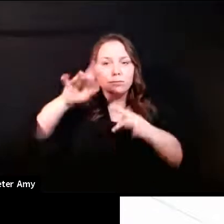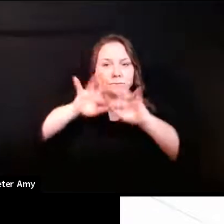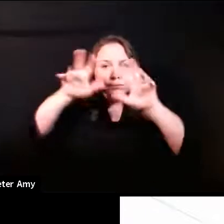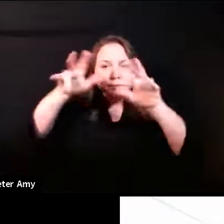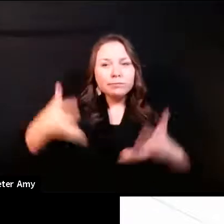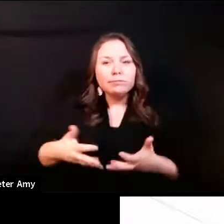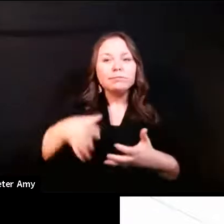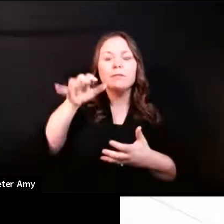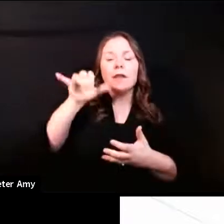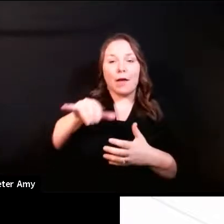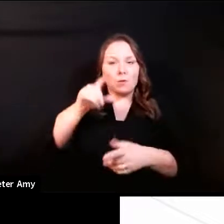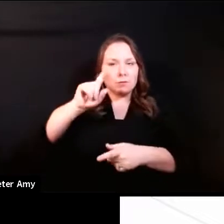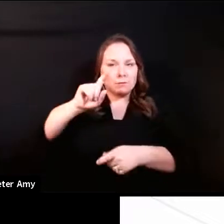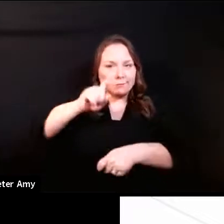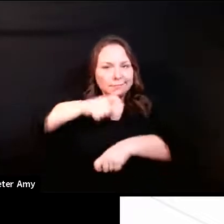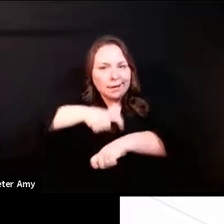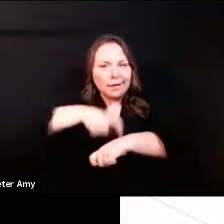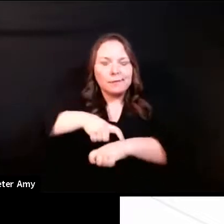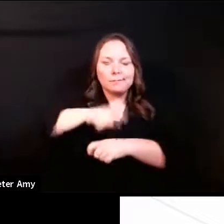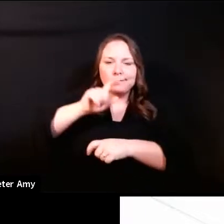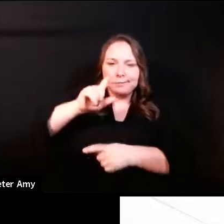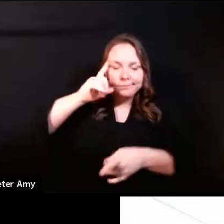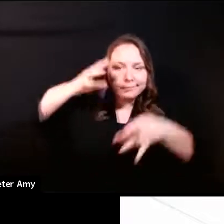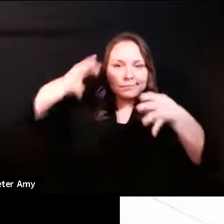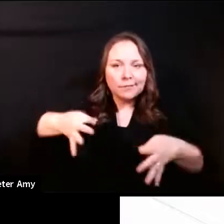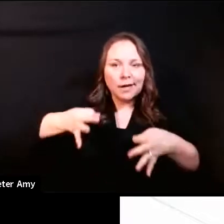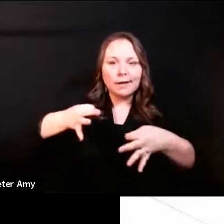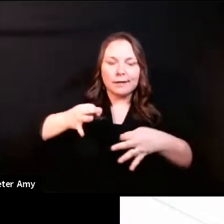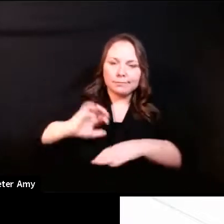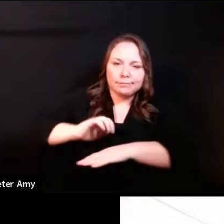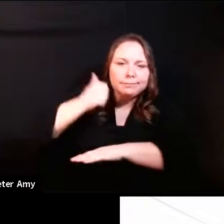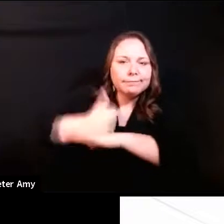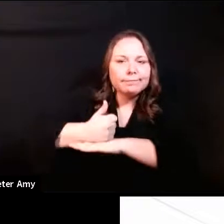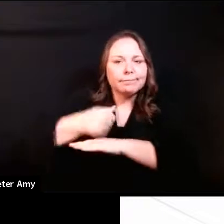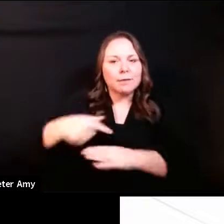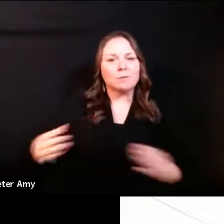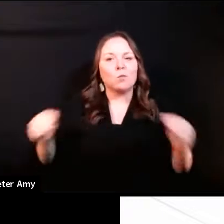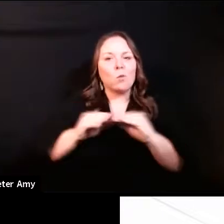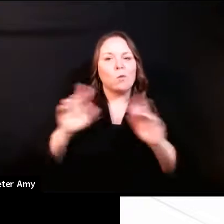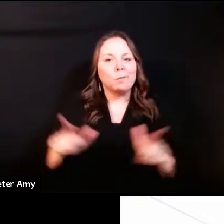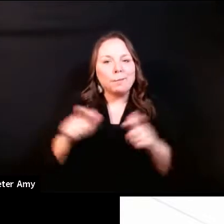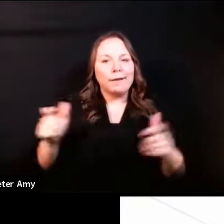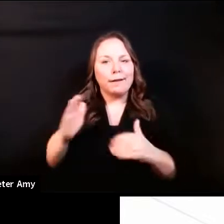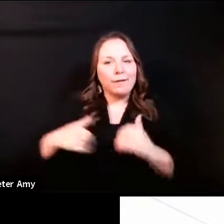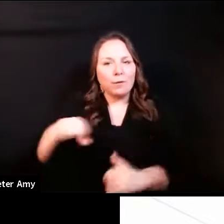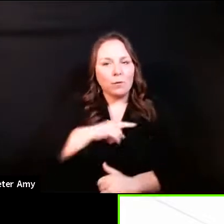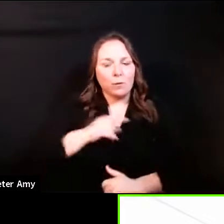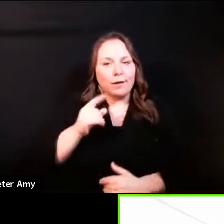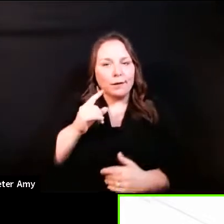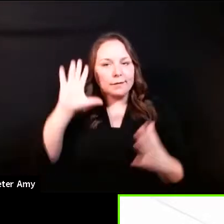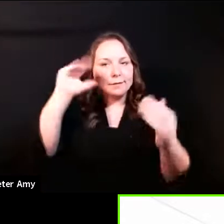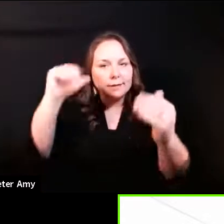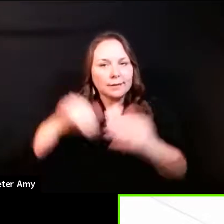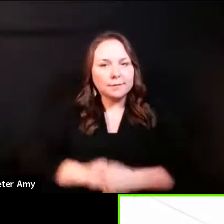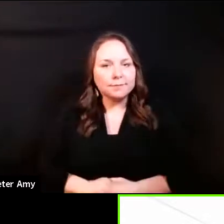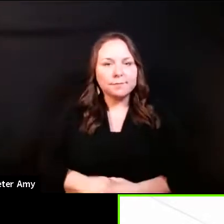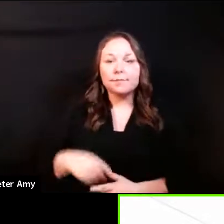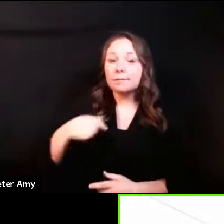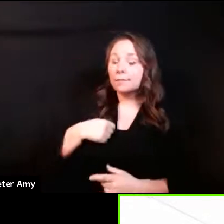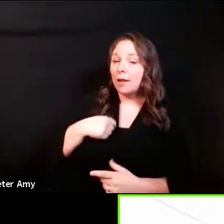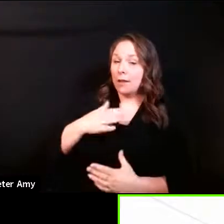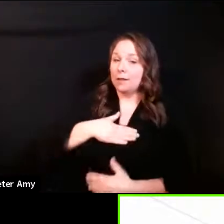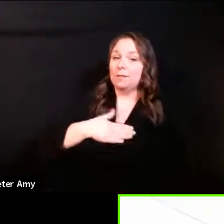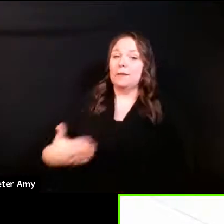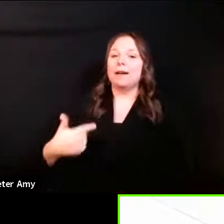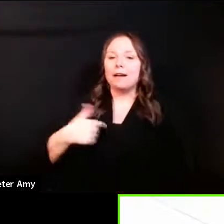of a defining moment in terms of, seeing that this was going to really be bigger than anybody thought. Yeah, I have to admit, I